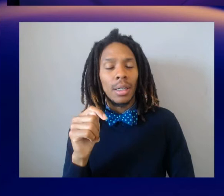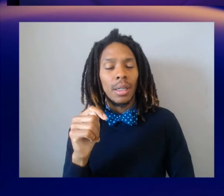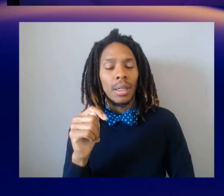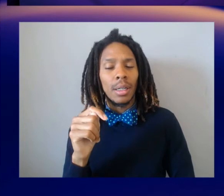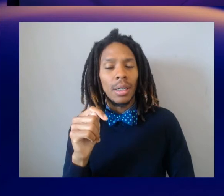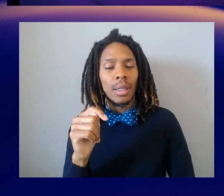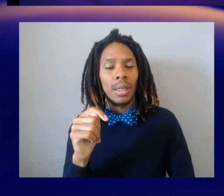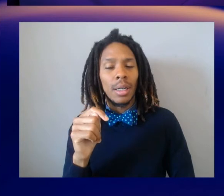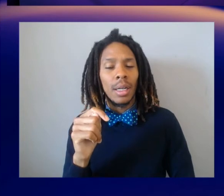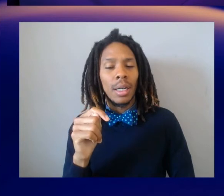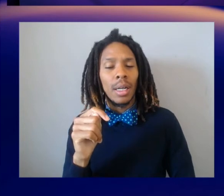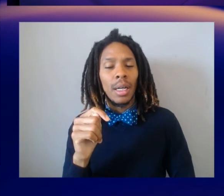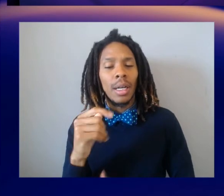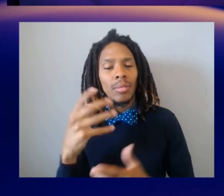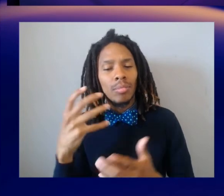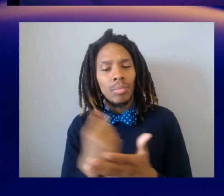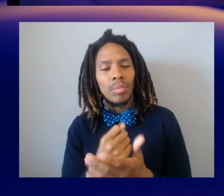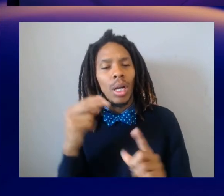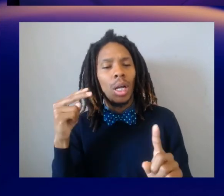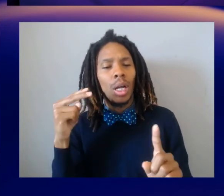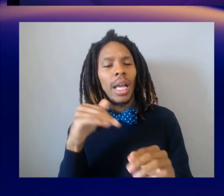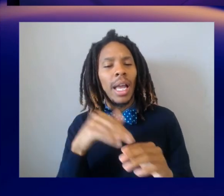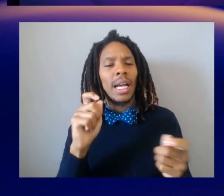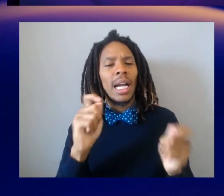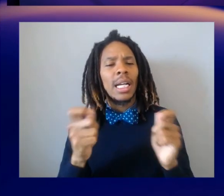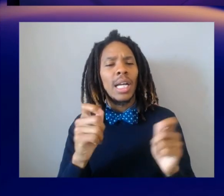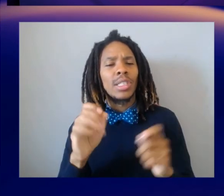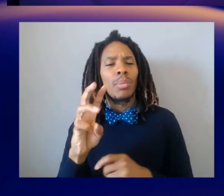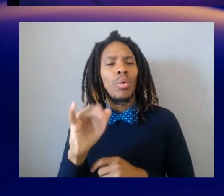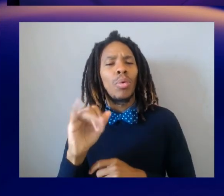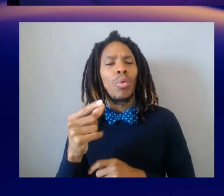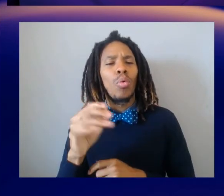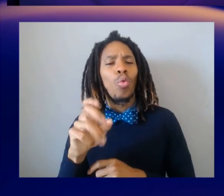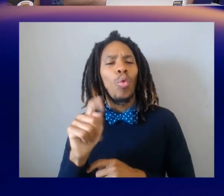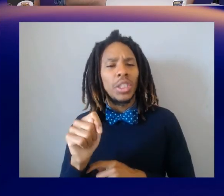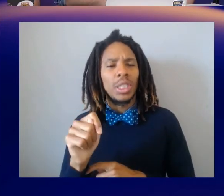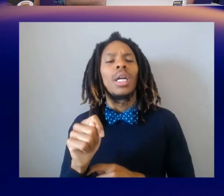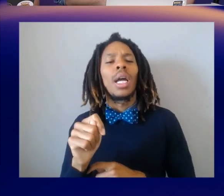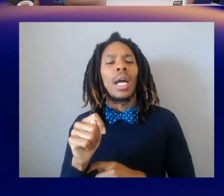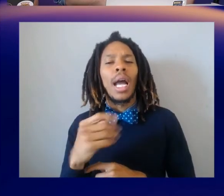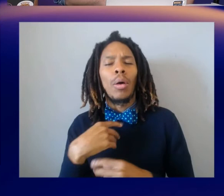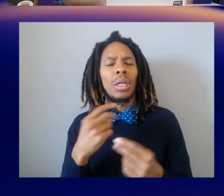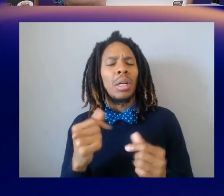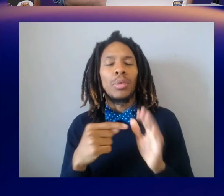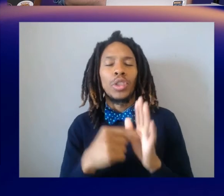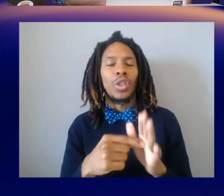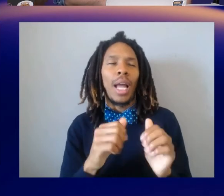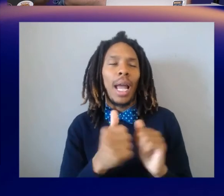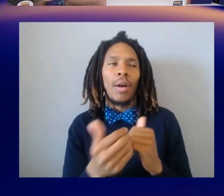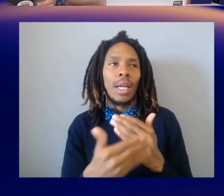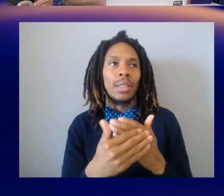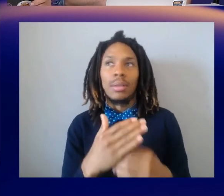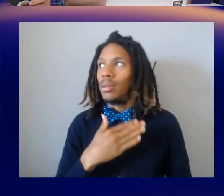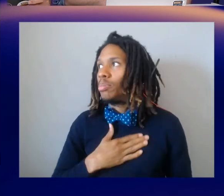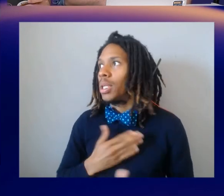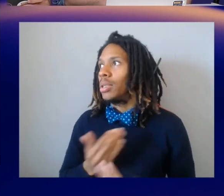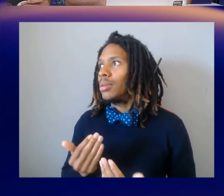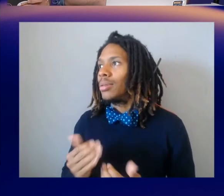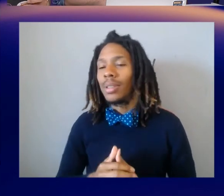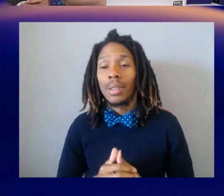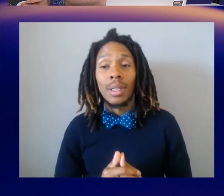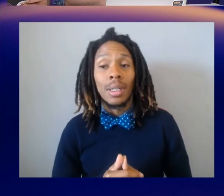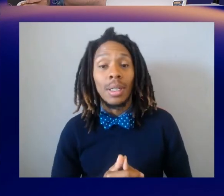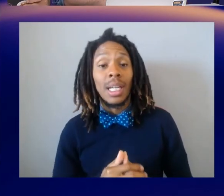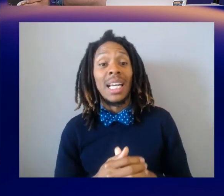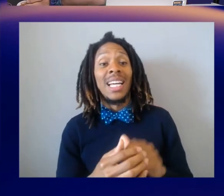want to take a look at any type of like custom widgets ever, I do want to quickly show how easy that is to do. Yeah, please. So this is